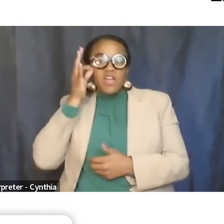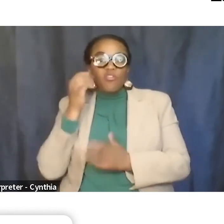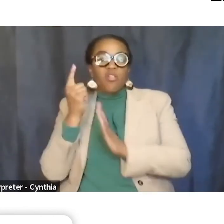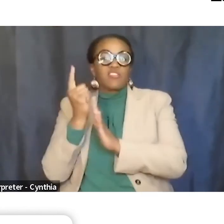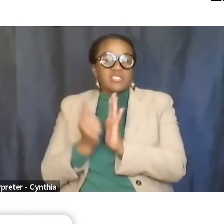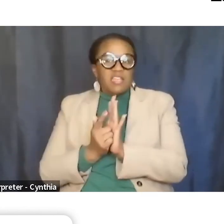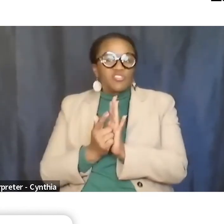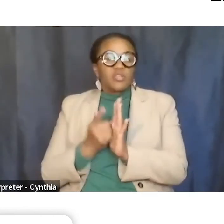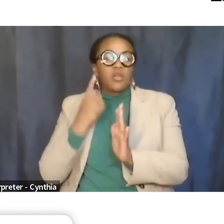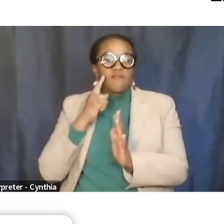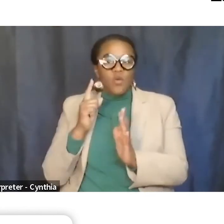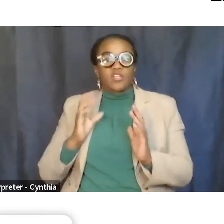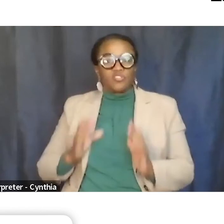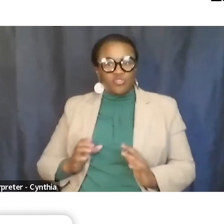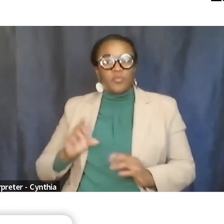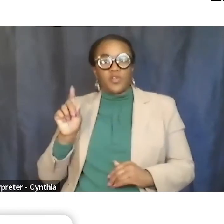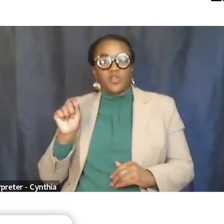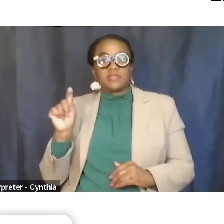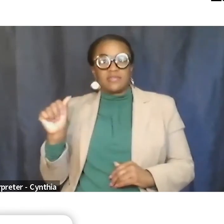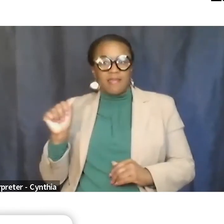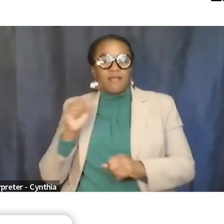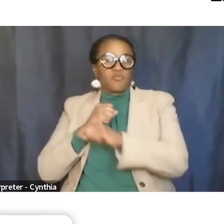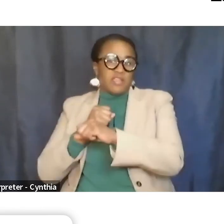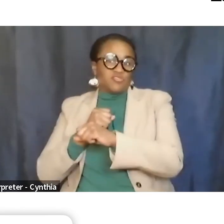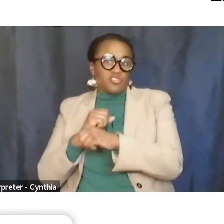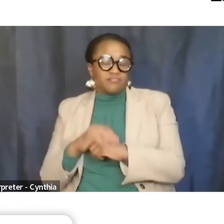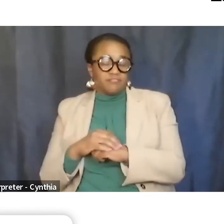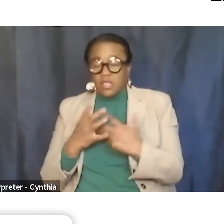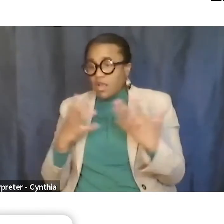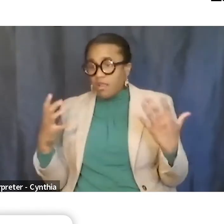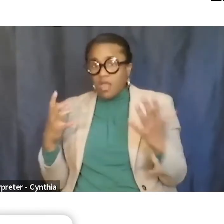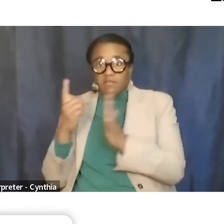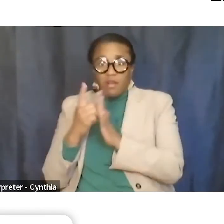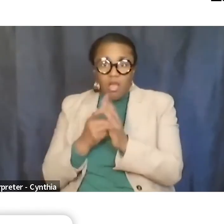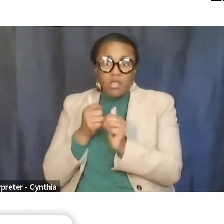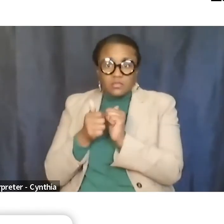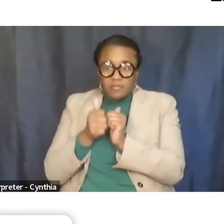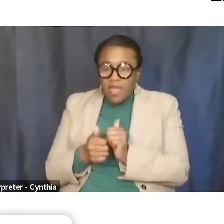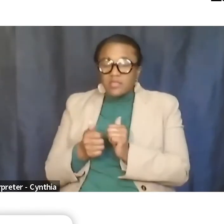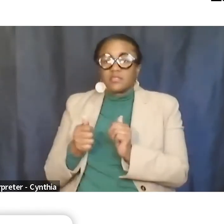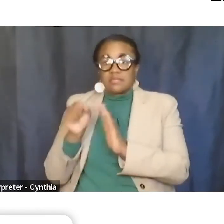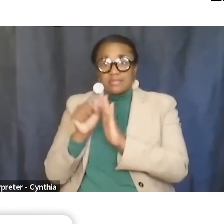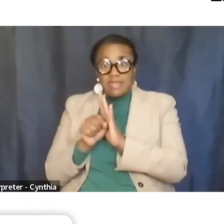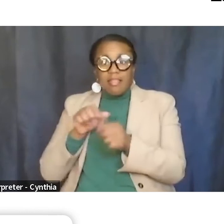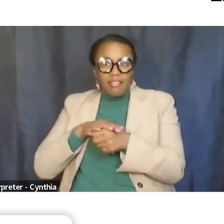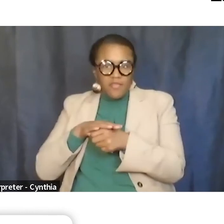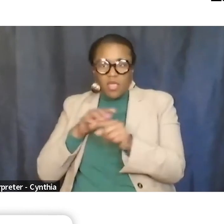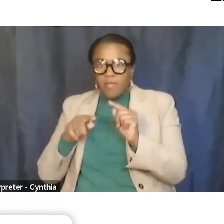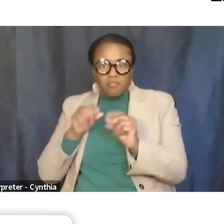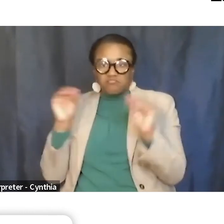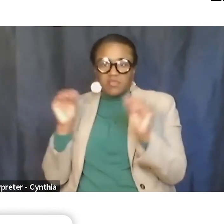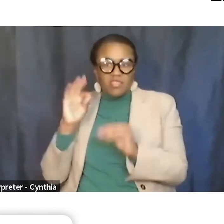legislation for consumer data protection. There are a lot of bills being passed at the state level, but we don't have